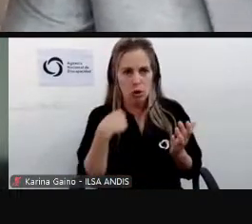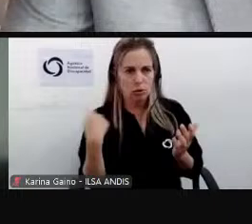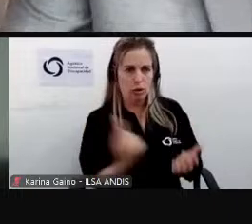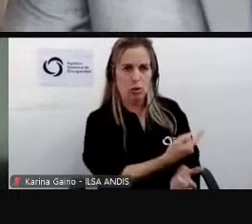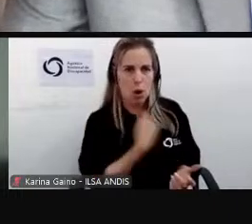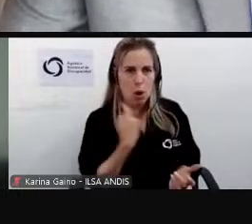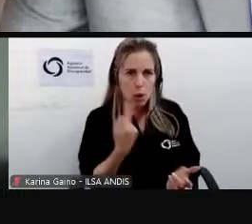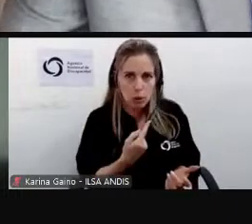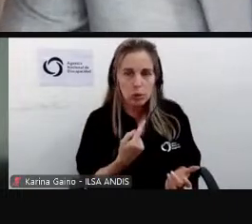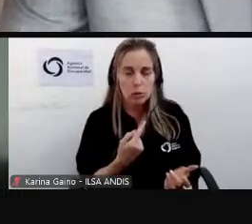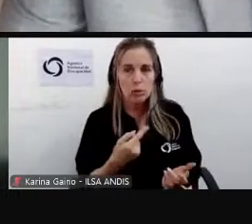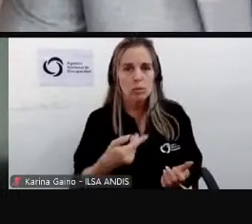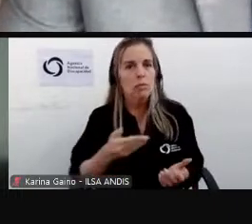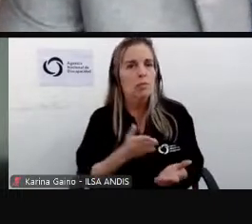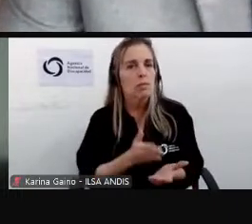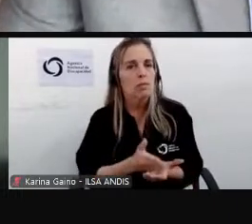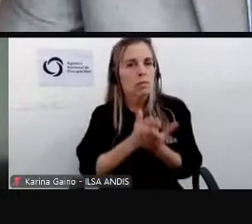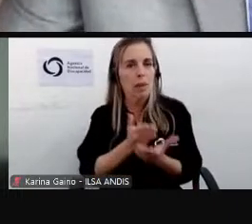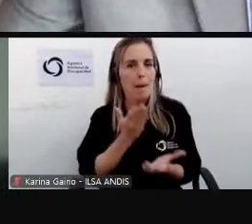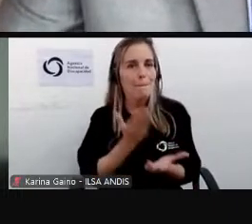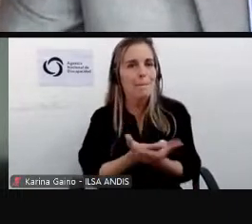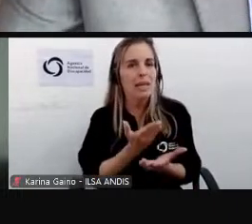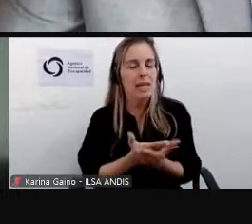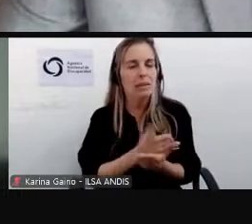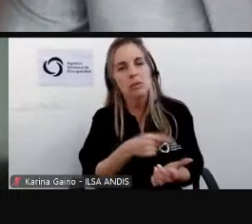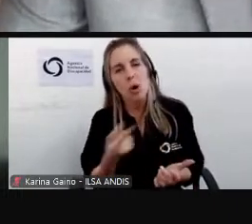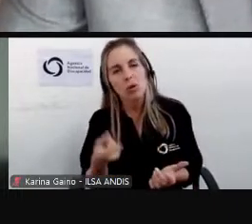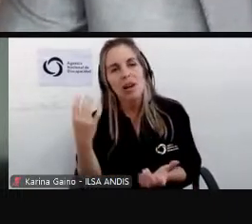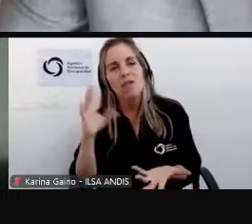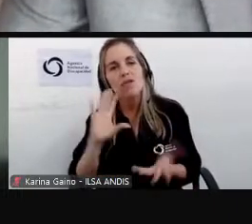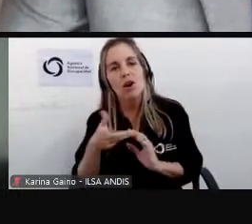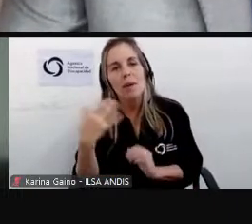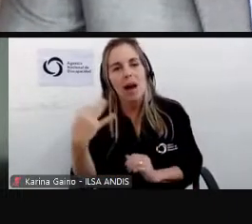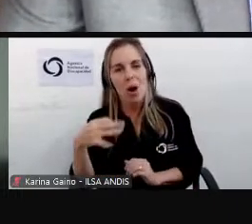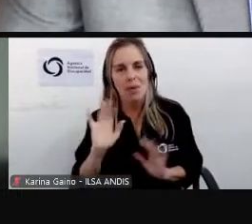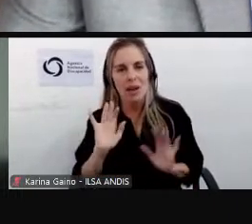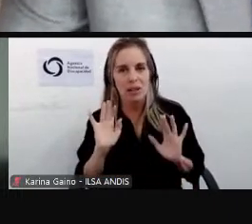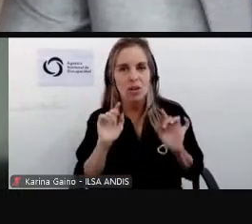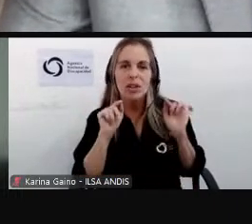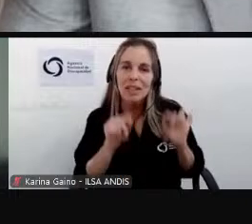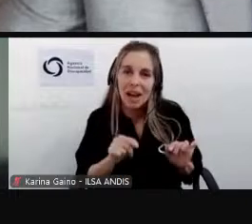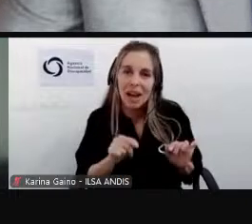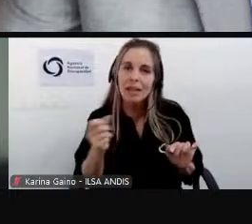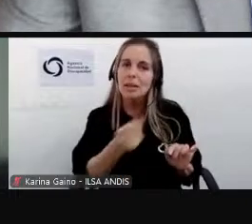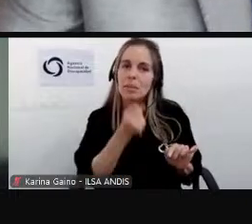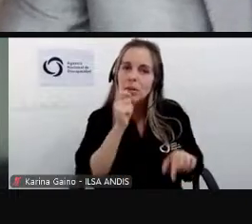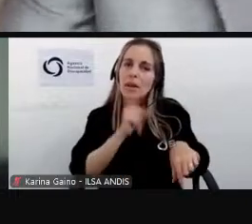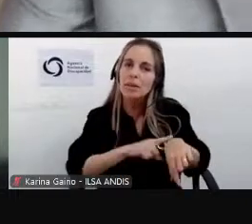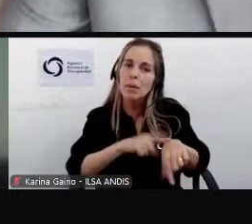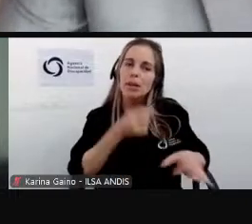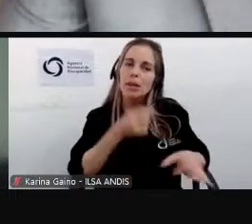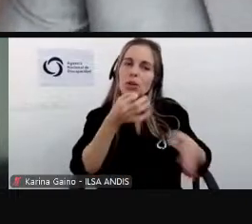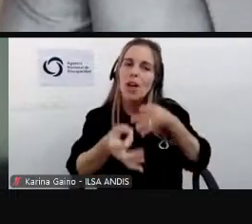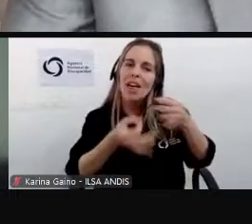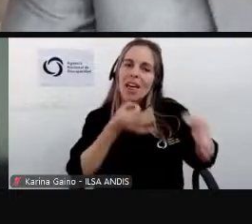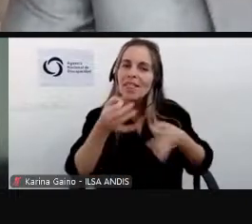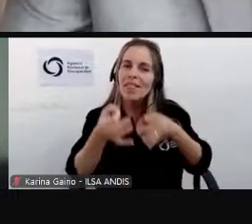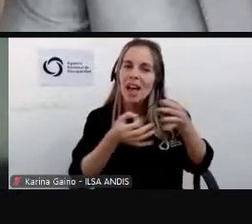the fundamental rights demand some other kind of obligations, and that is where the dialogue